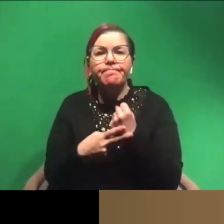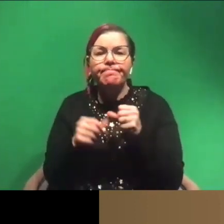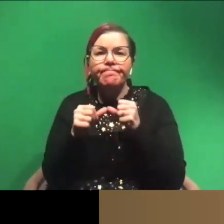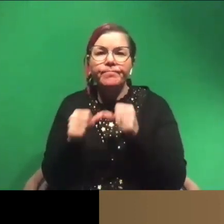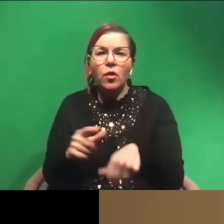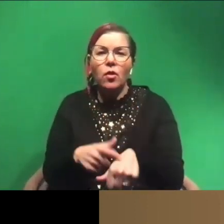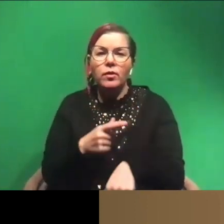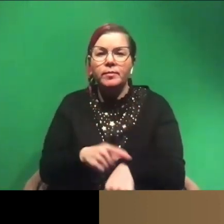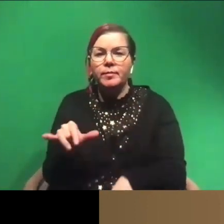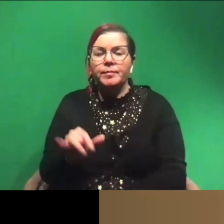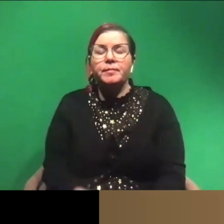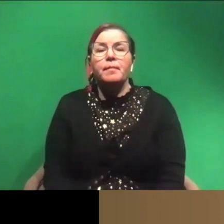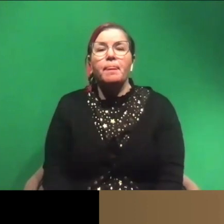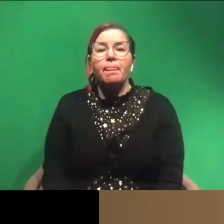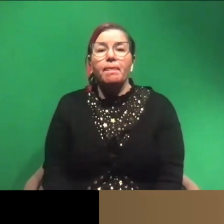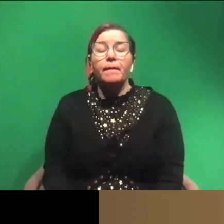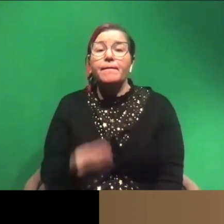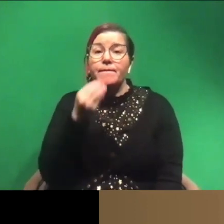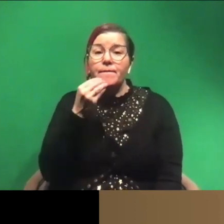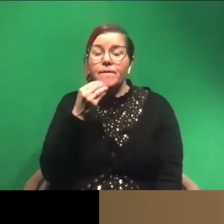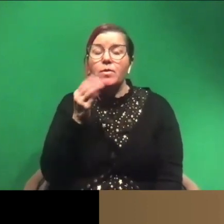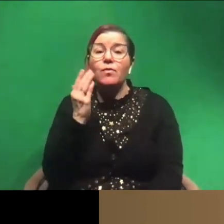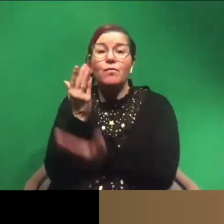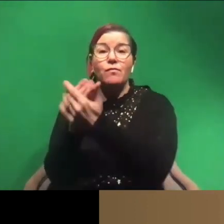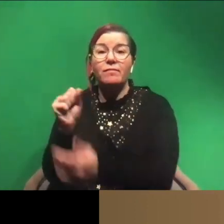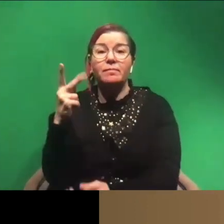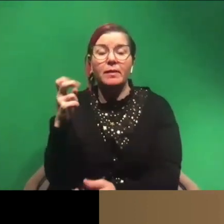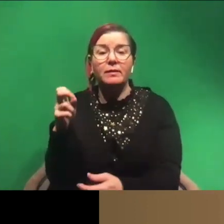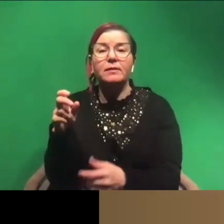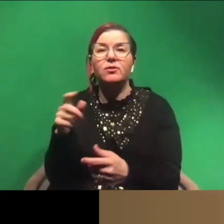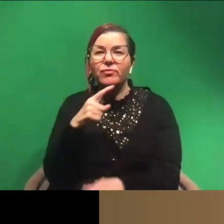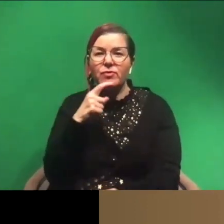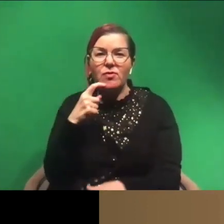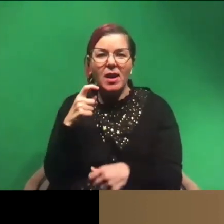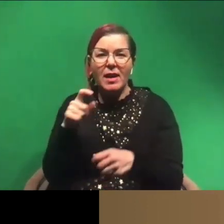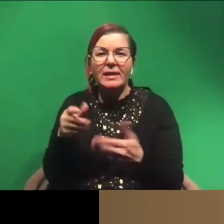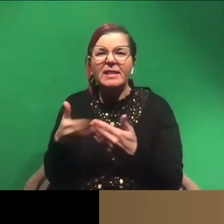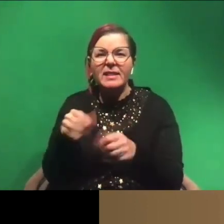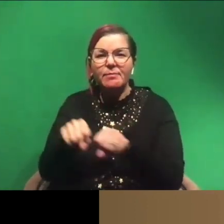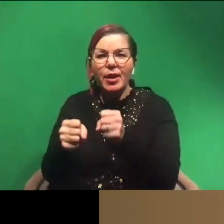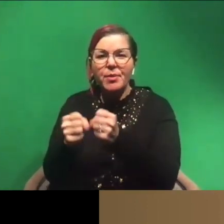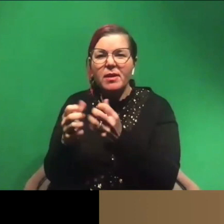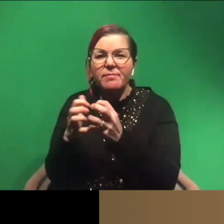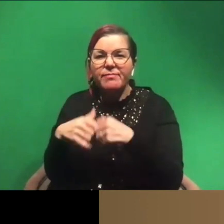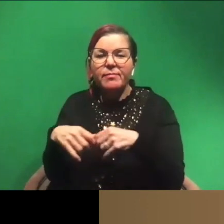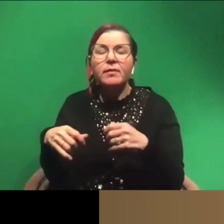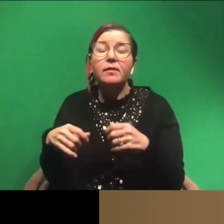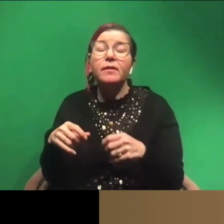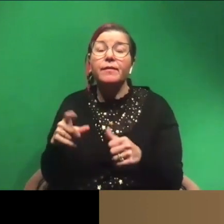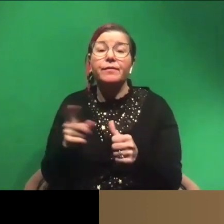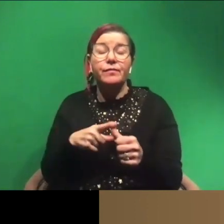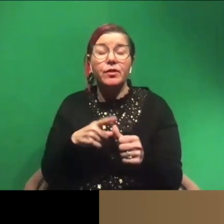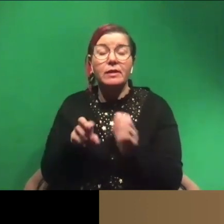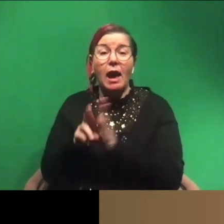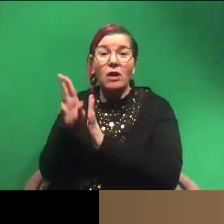So when food gets up to space, it's actually really, really dry and brittle. So one of the first things the astronauts have to do